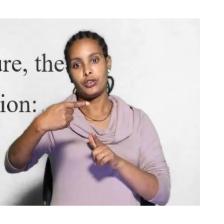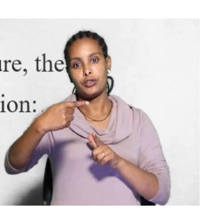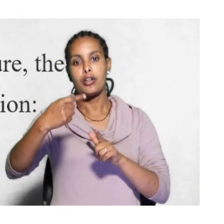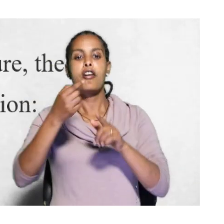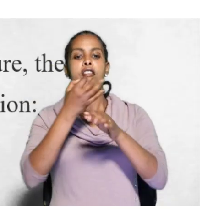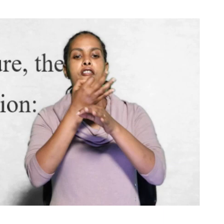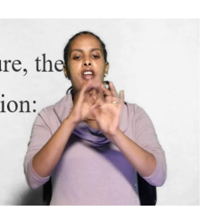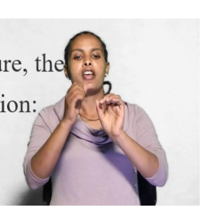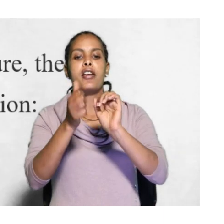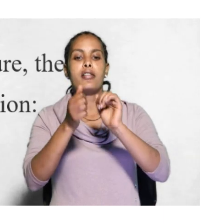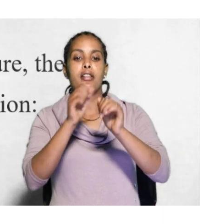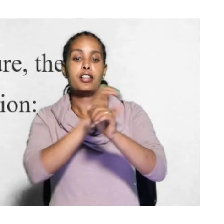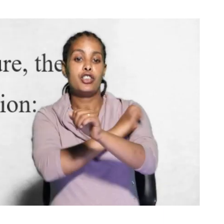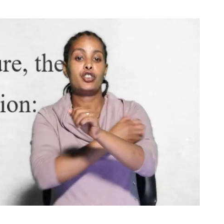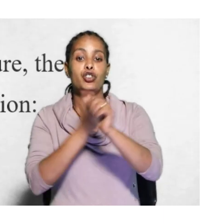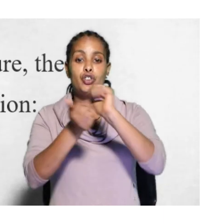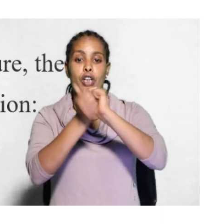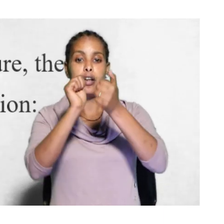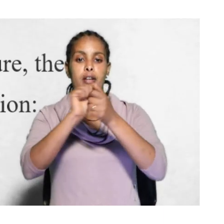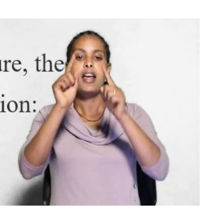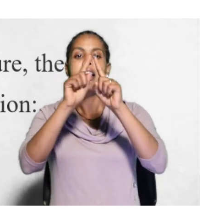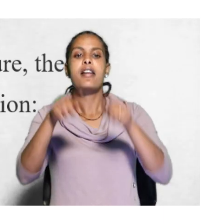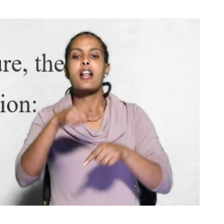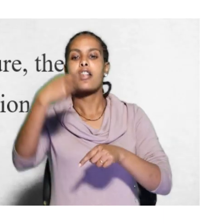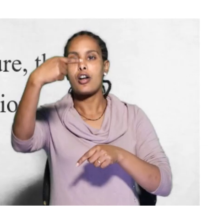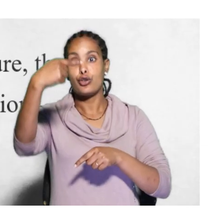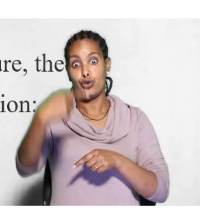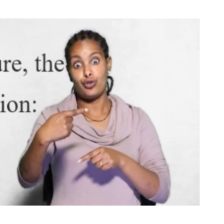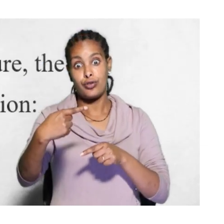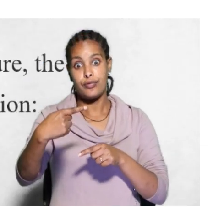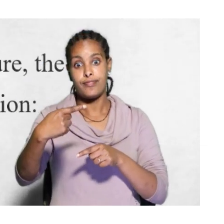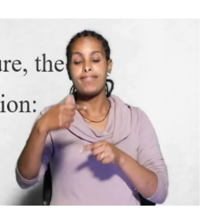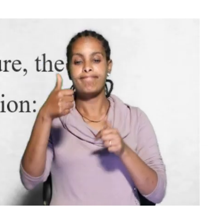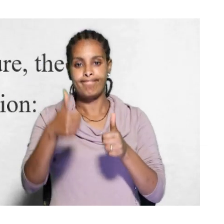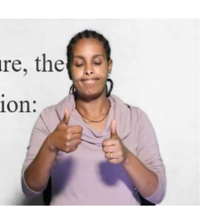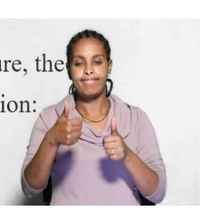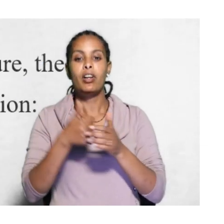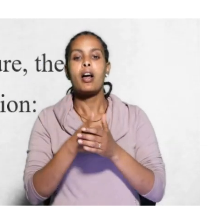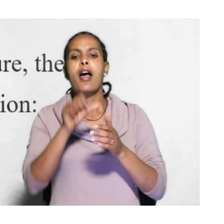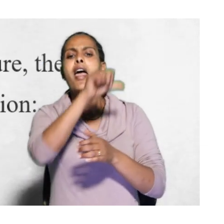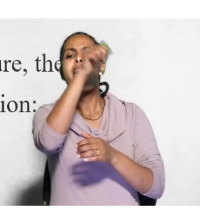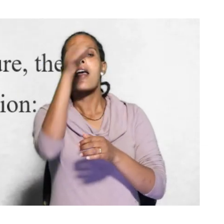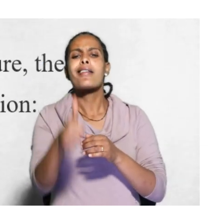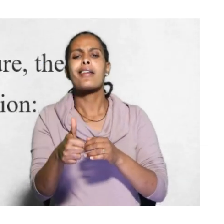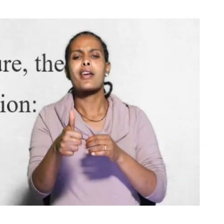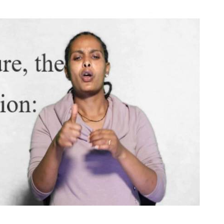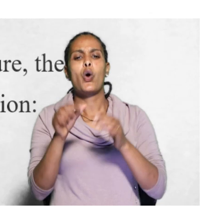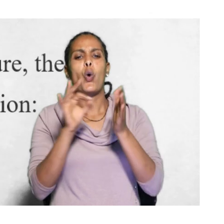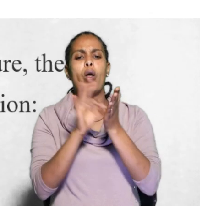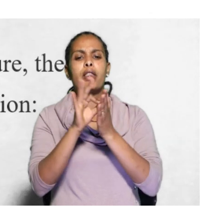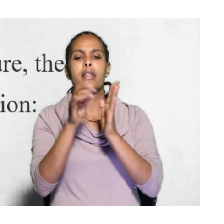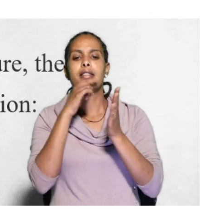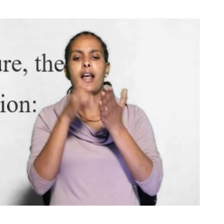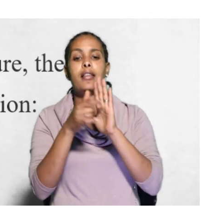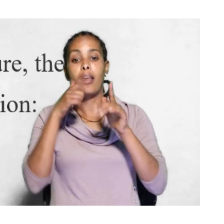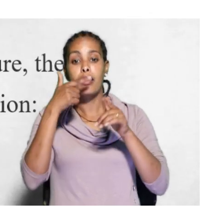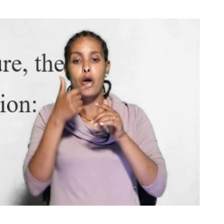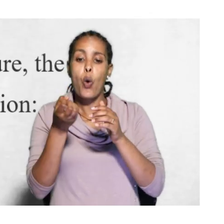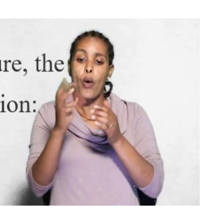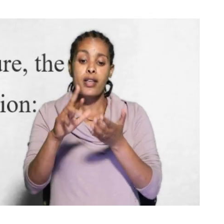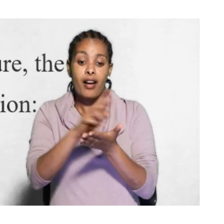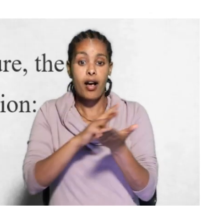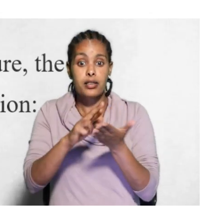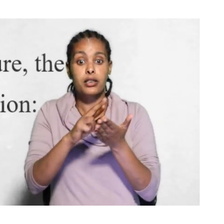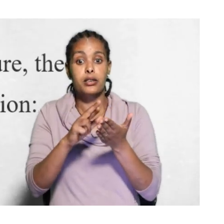energy change denoted by delta G. A new quantity that tells us whether a reaction